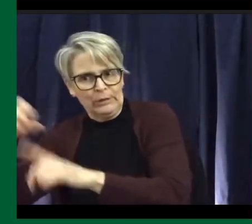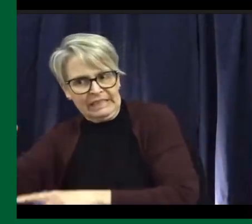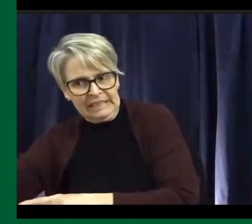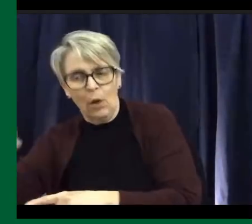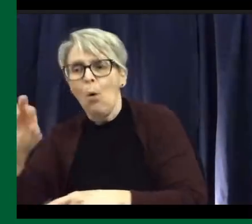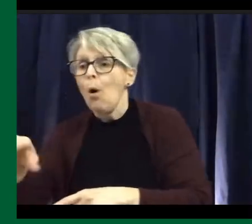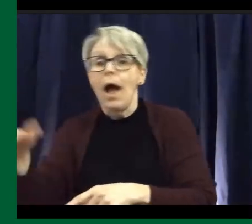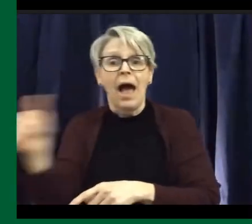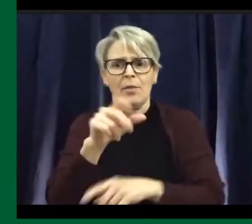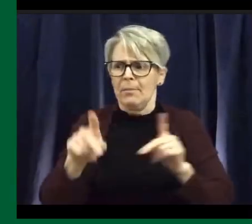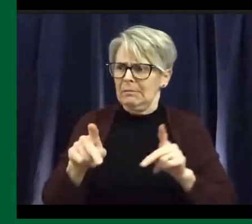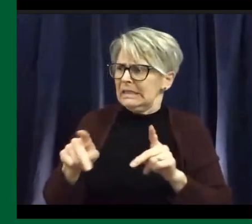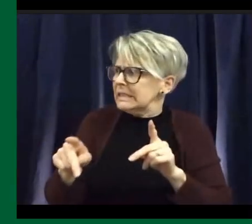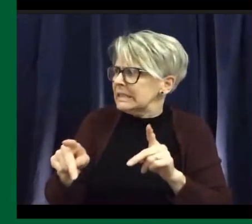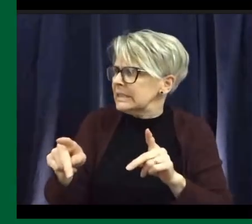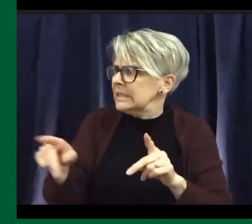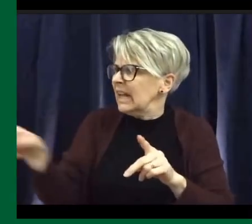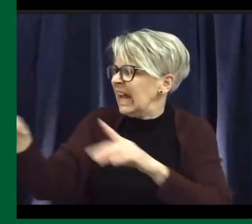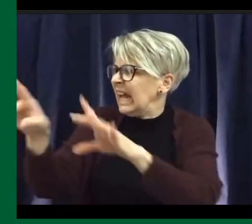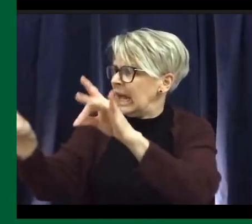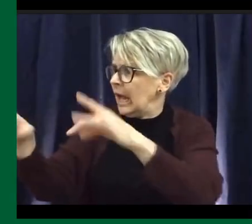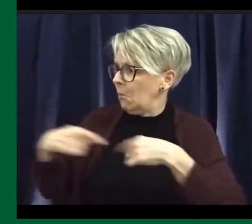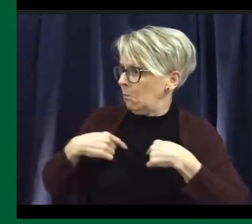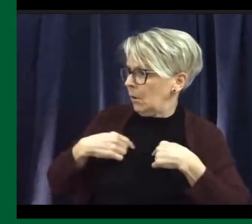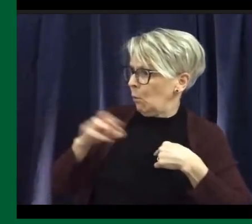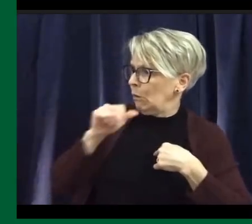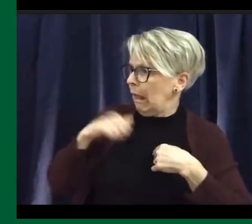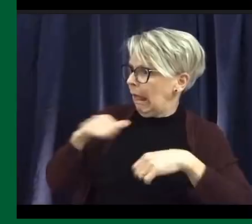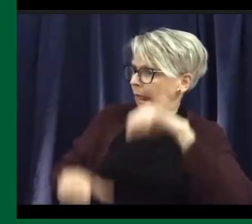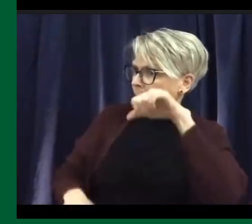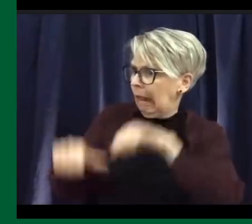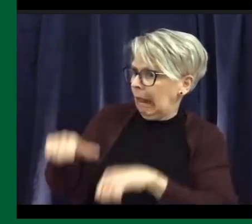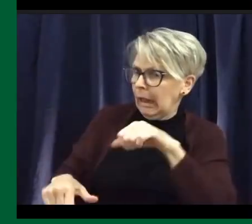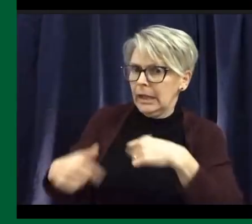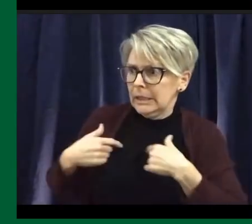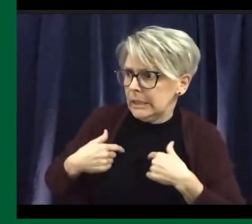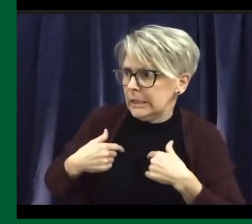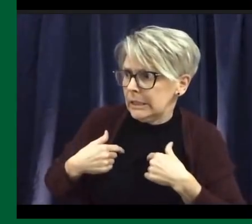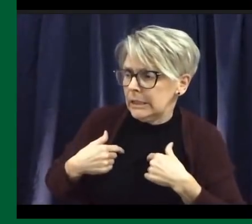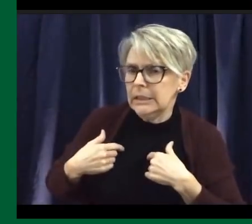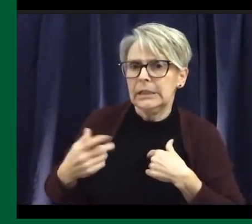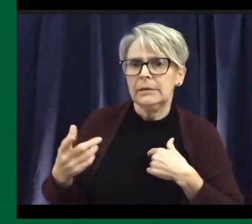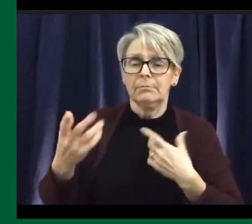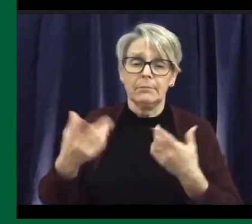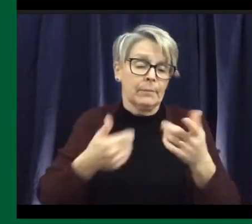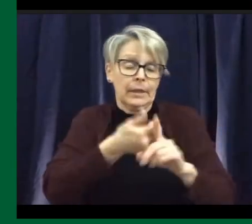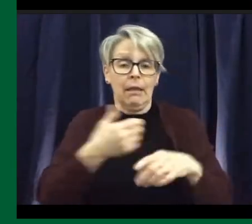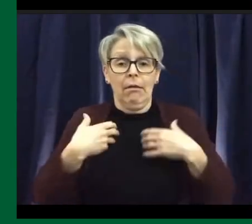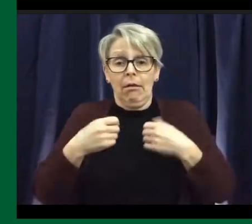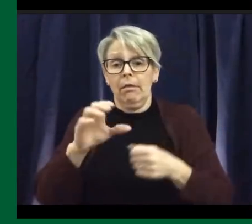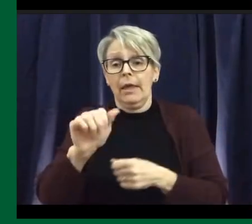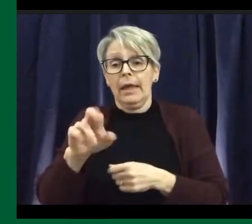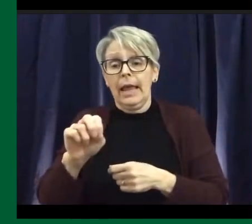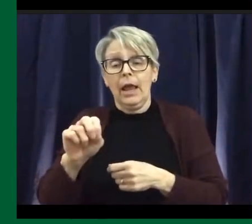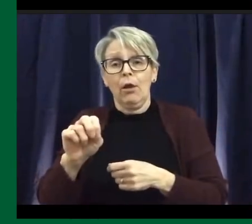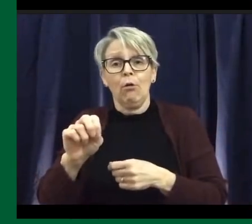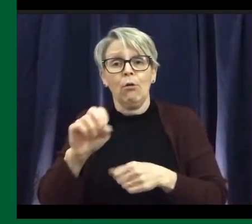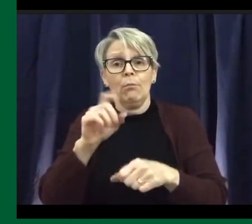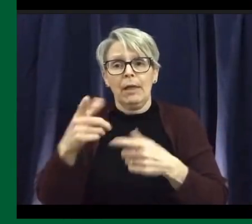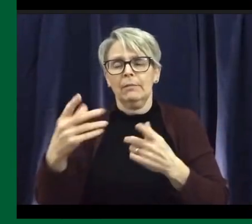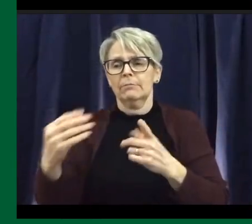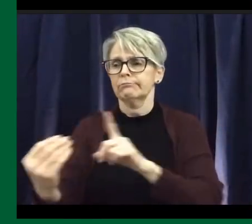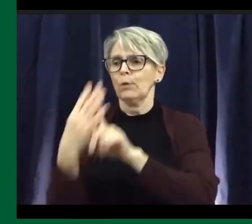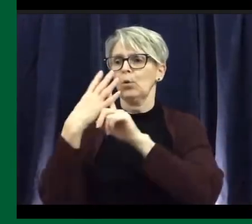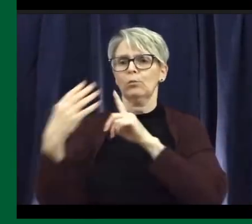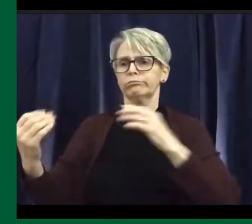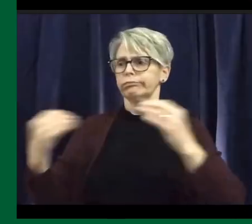workplaces, other settings, where, whether they are healthcare providers who have a higher exposure risk,